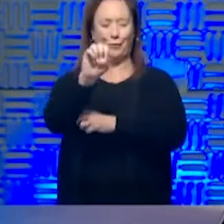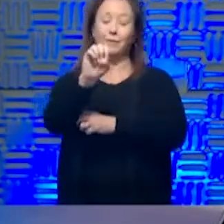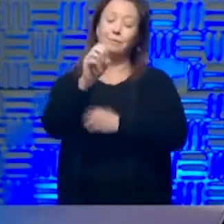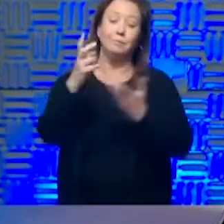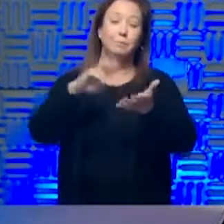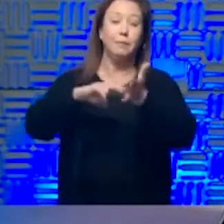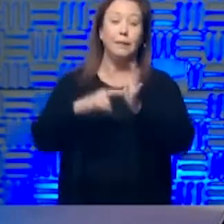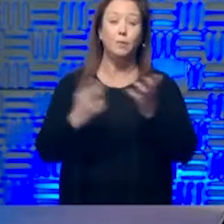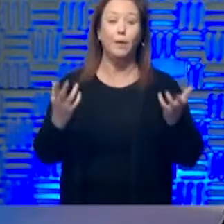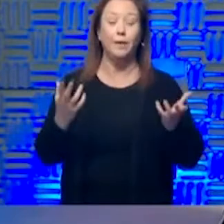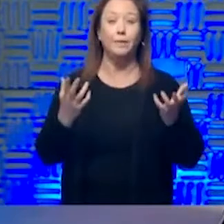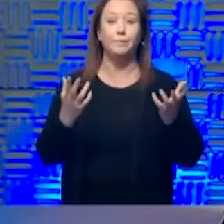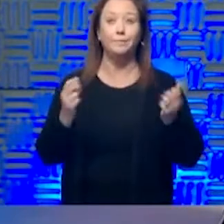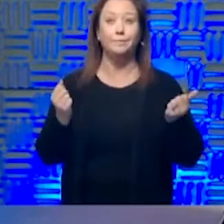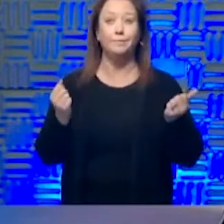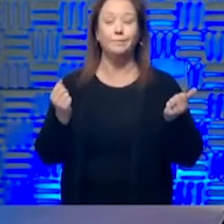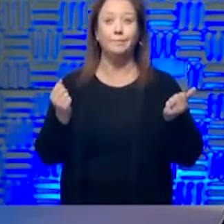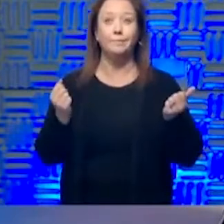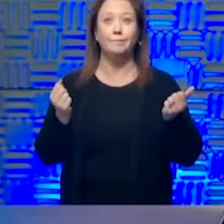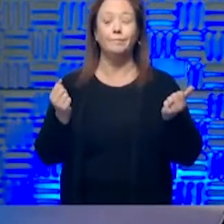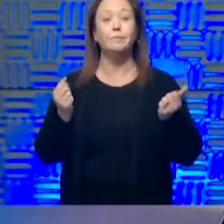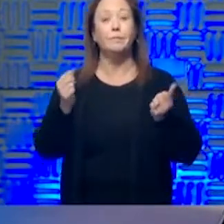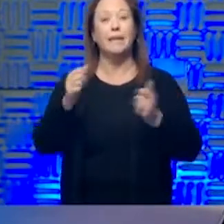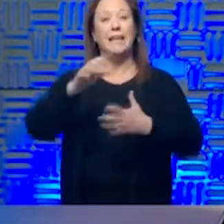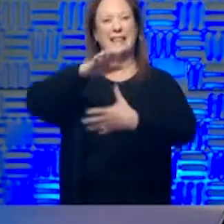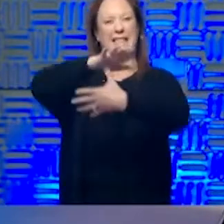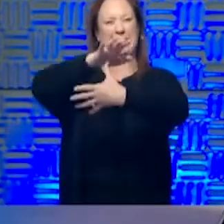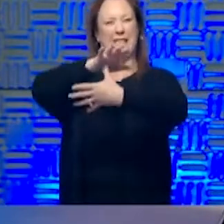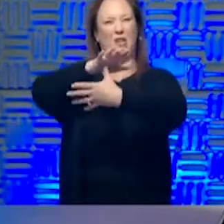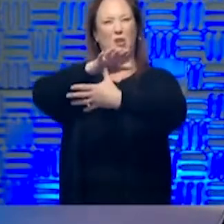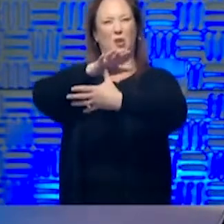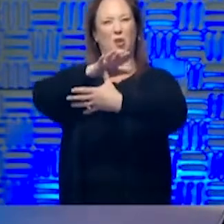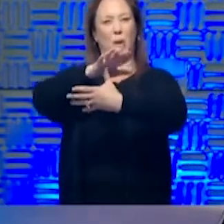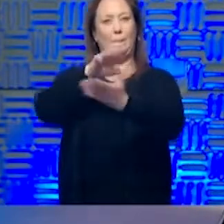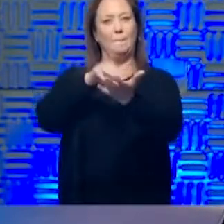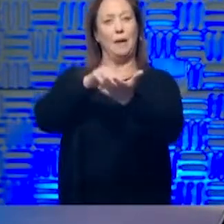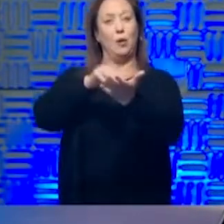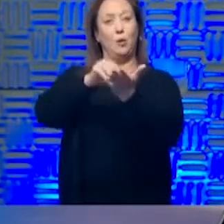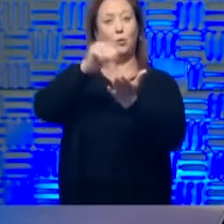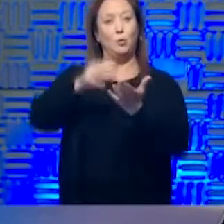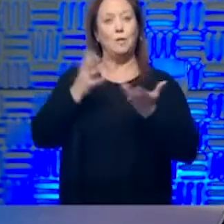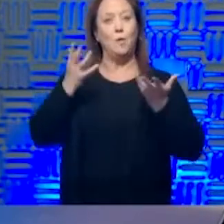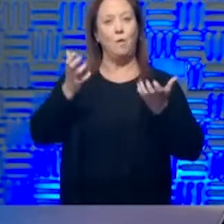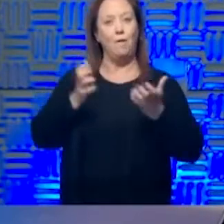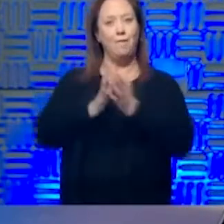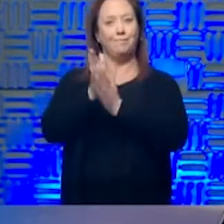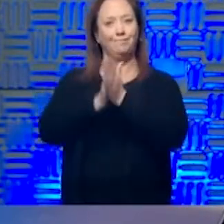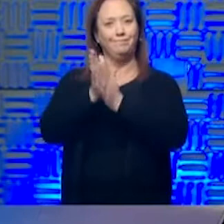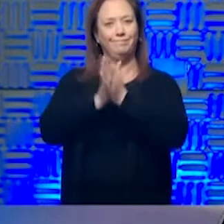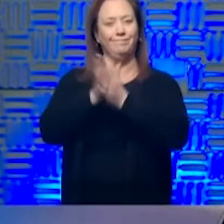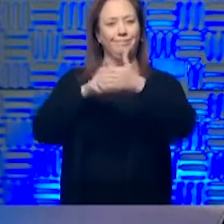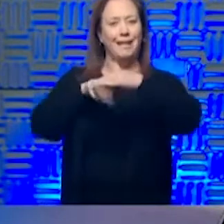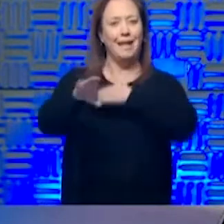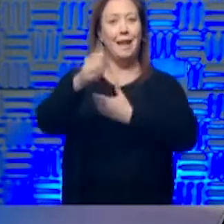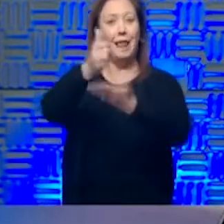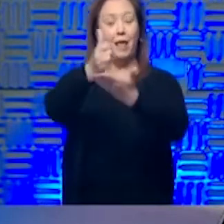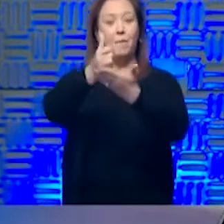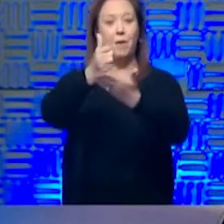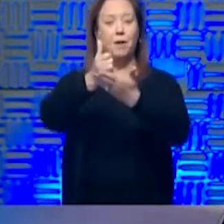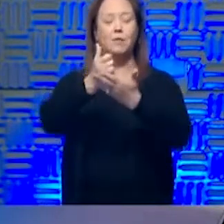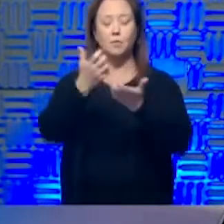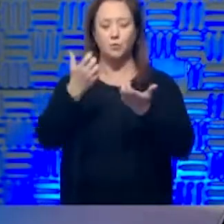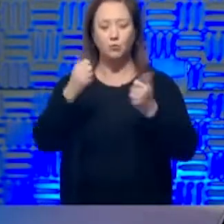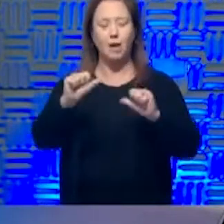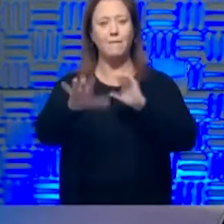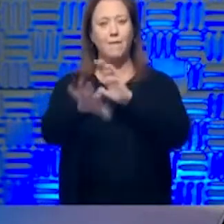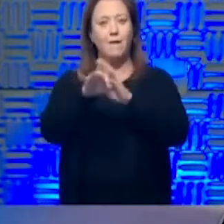Basically, it's the senior medical students wanted to help, and we looked for ways